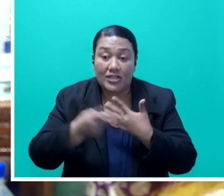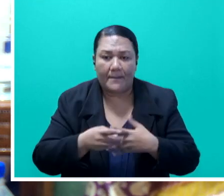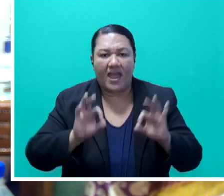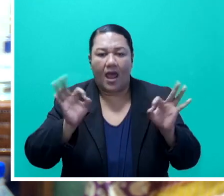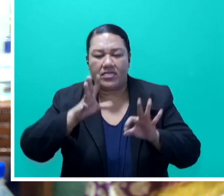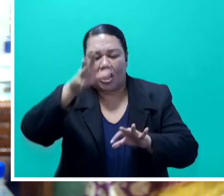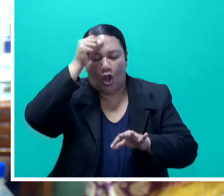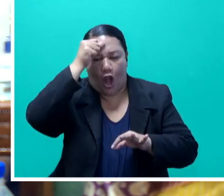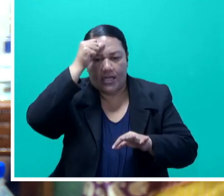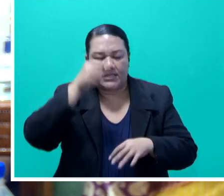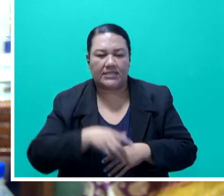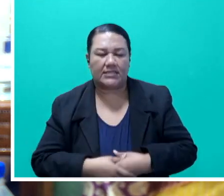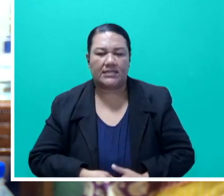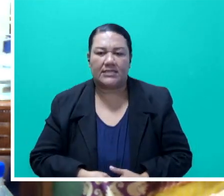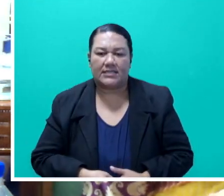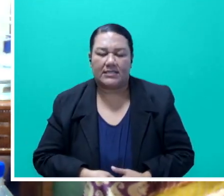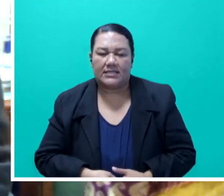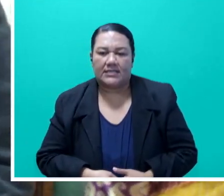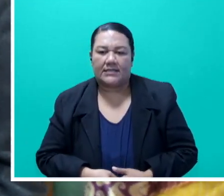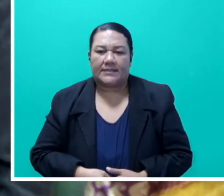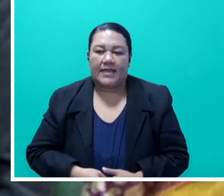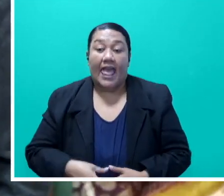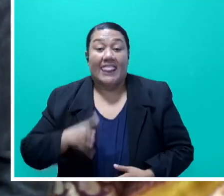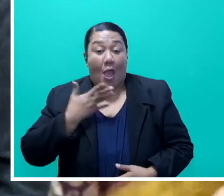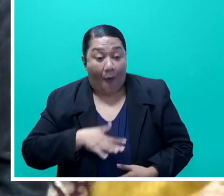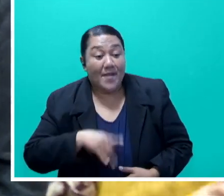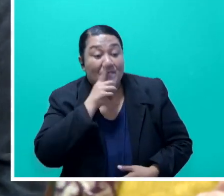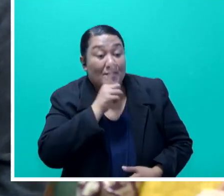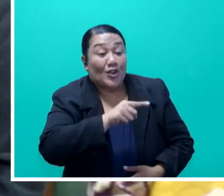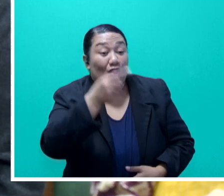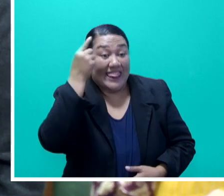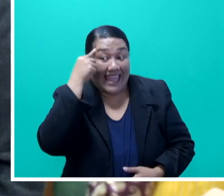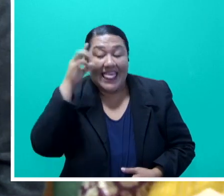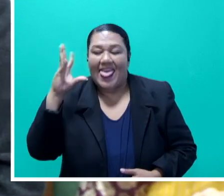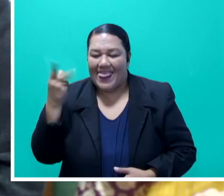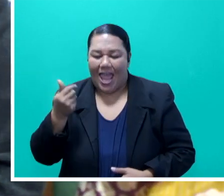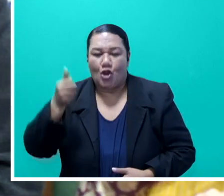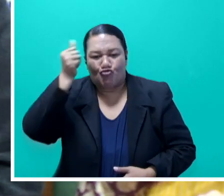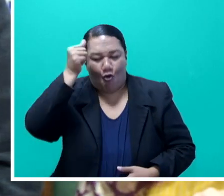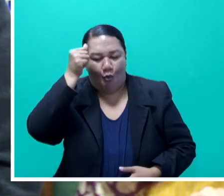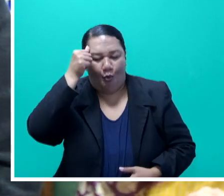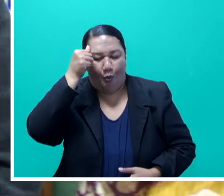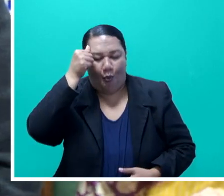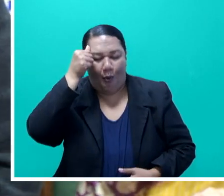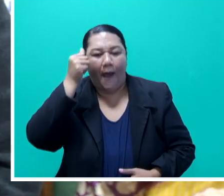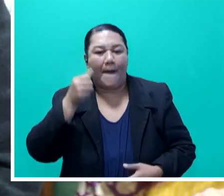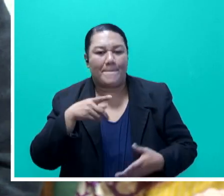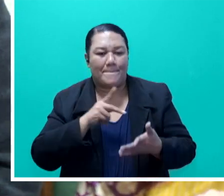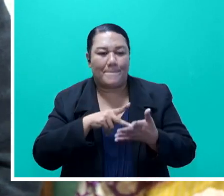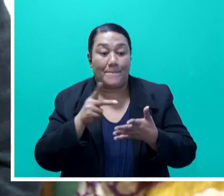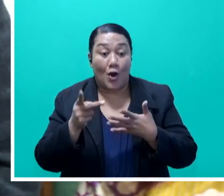for people who want to think that they know the business, Mr. Speaker, sir. Mr. Speaker, sir, the other point that we wanted to make was